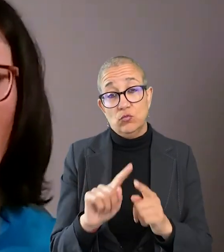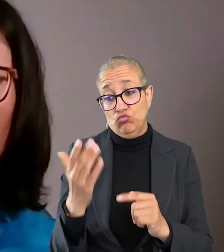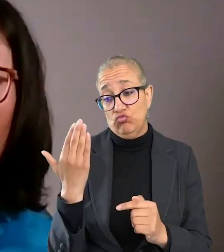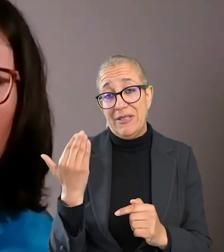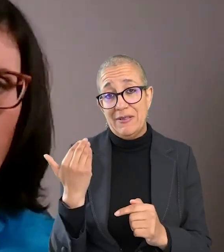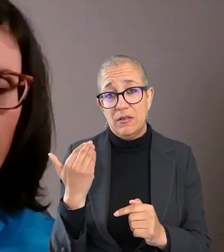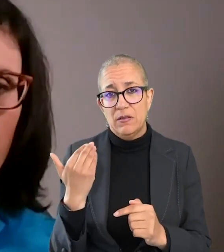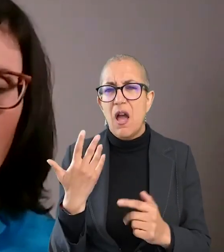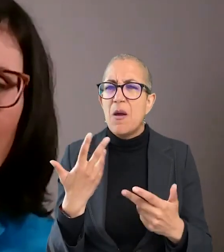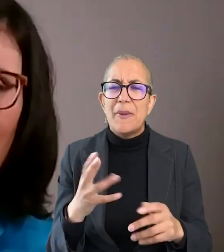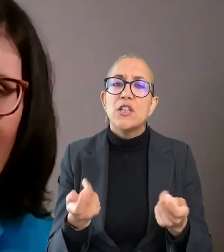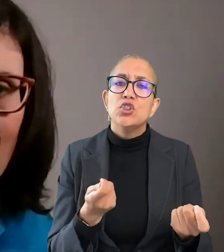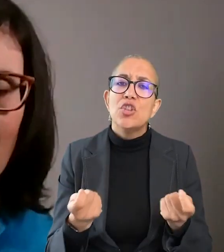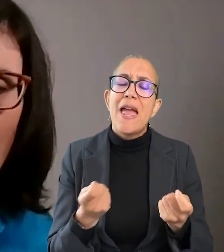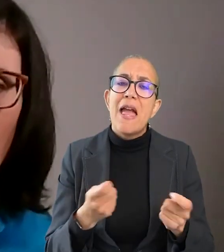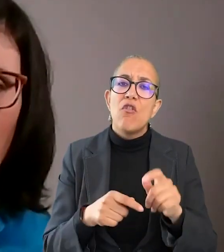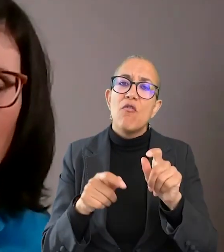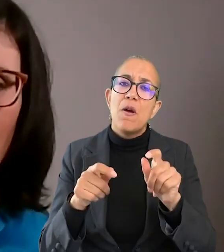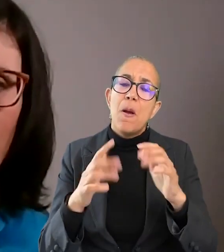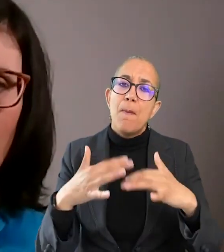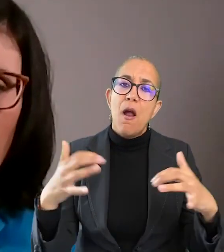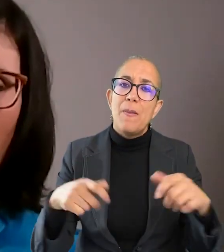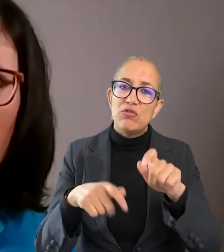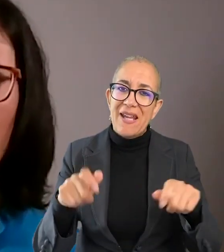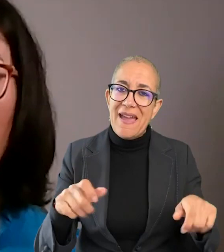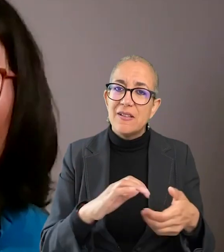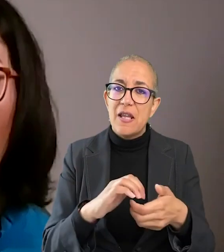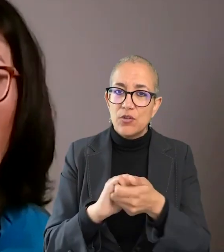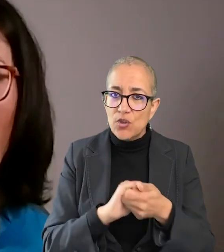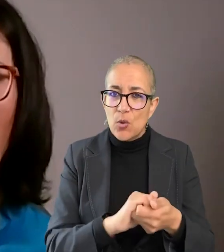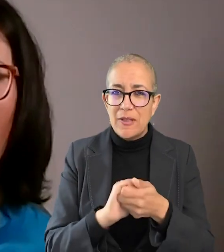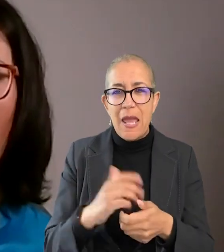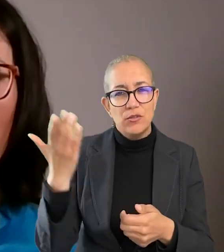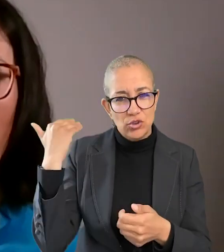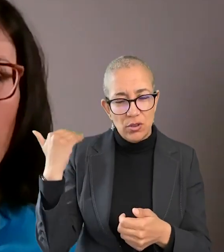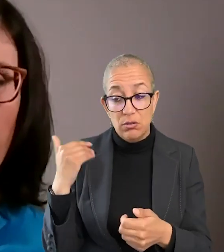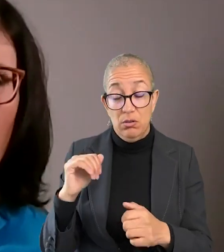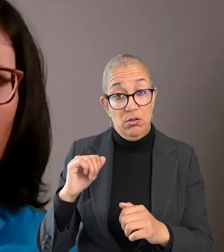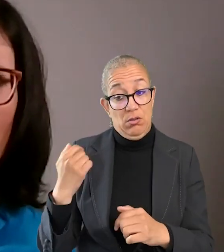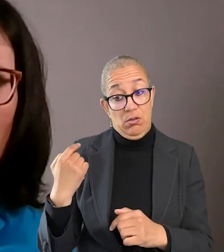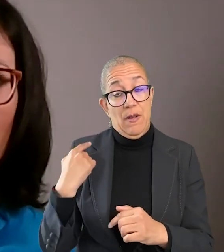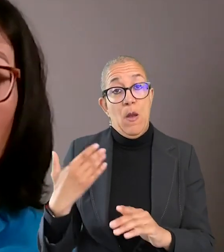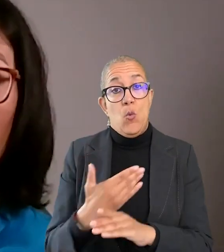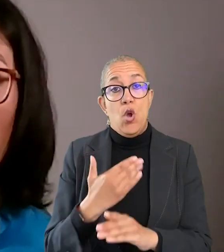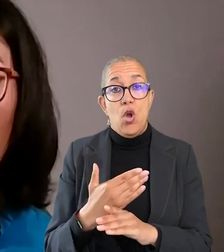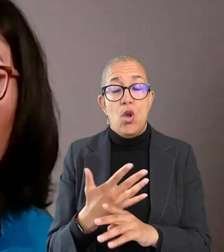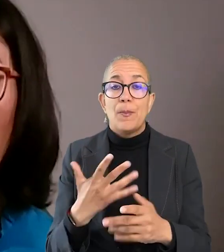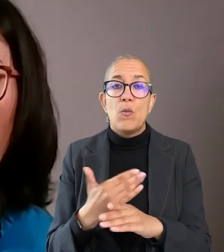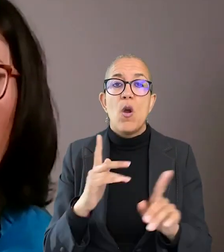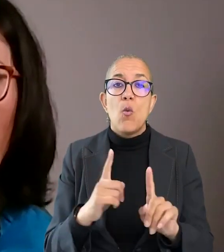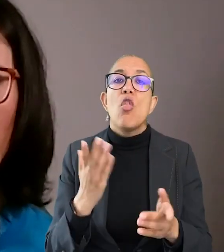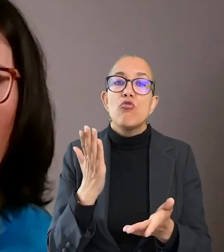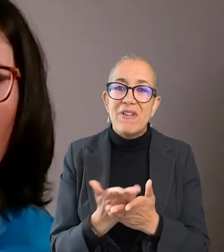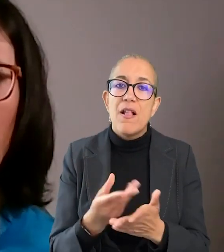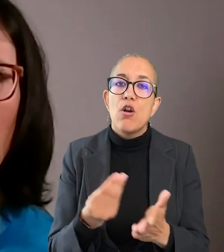different ways. I was the chair of the Parliamentary Candidates Association for some time, and in that work, I did a piece of work called the Real Cost